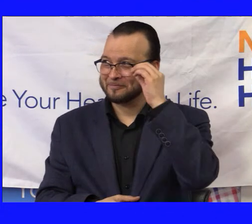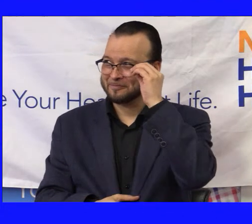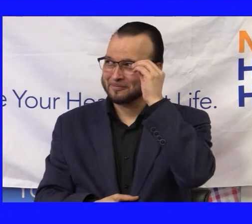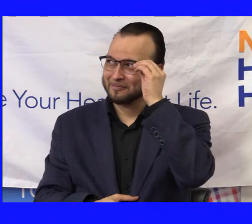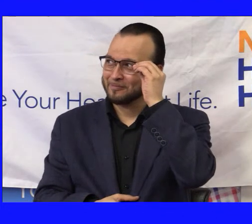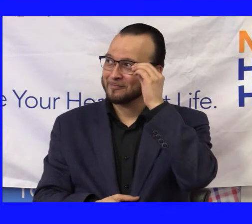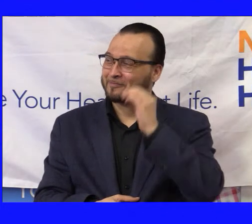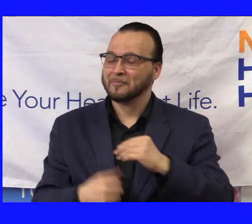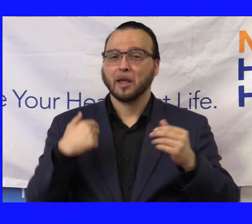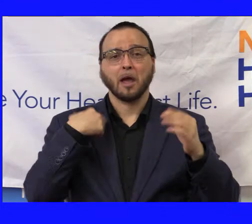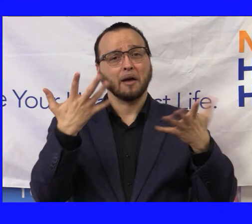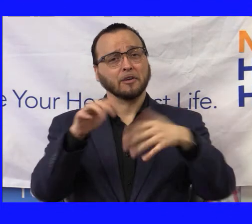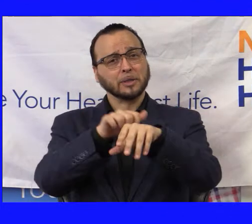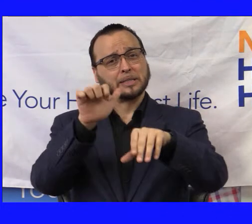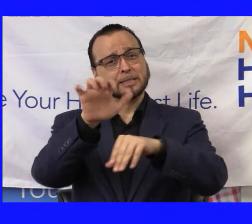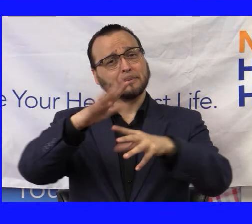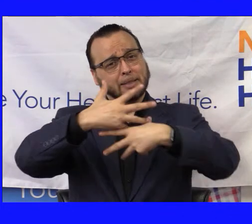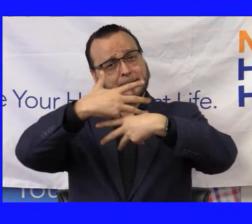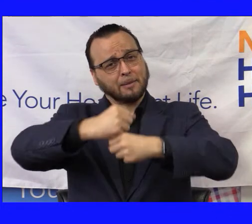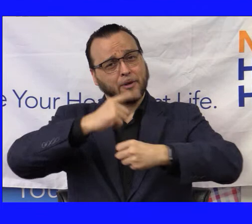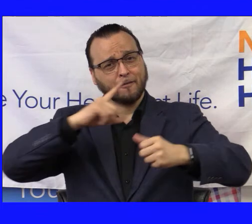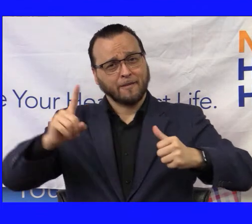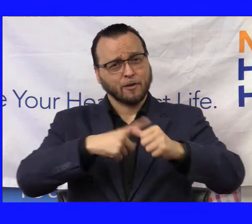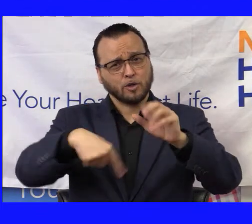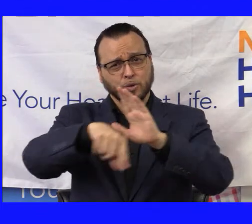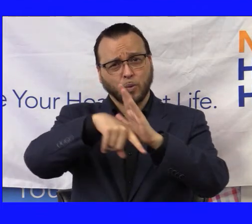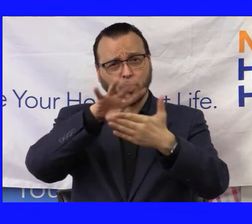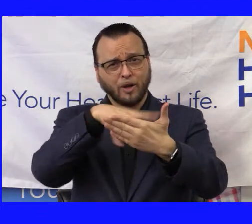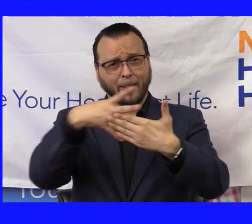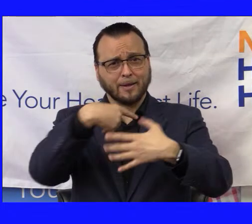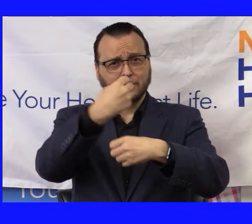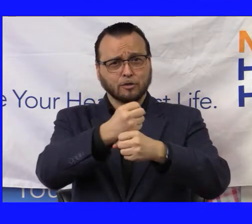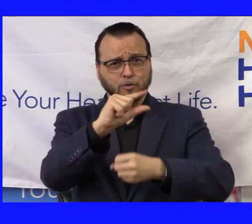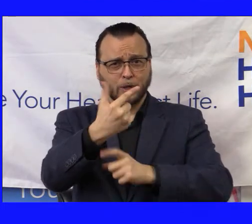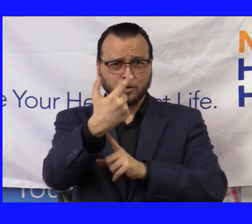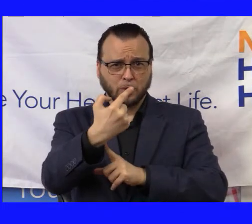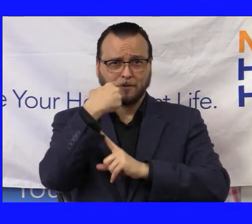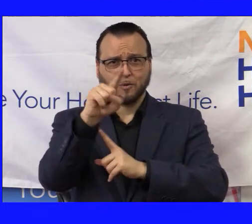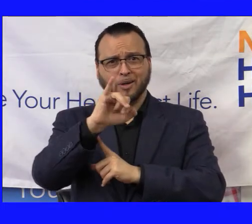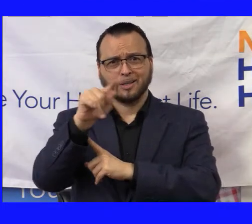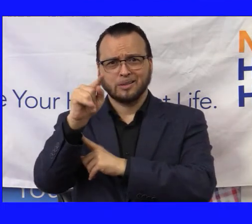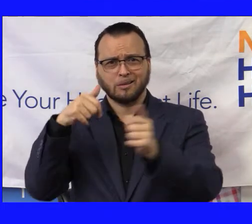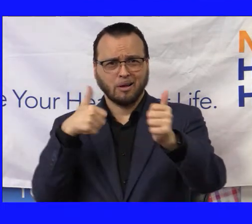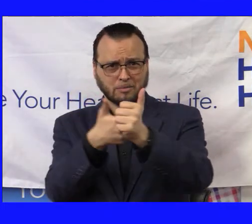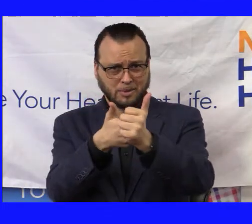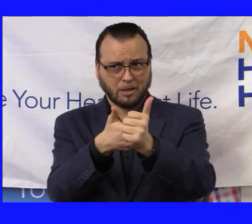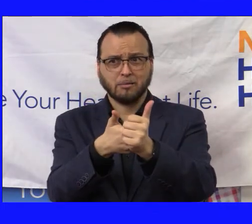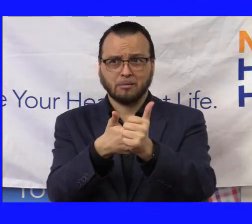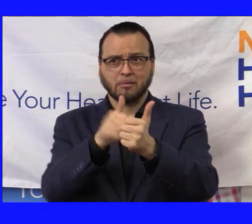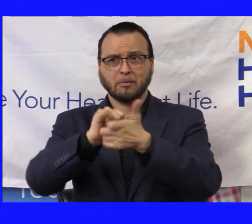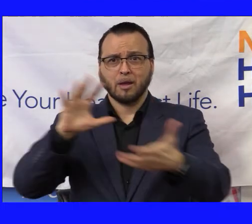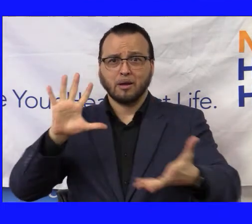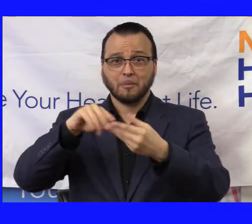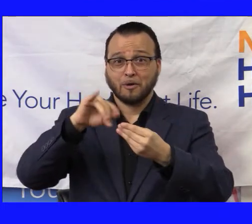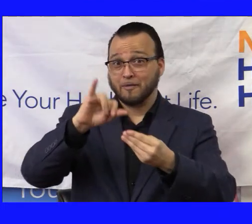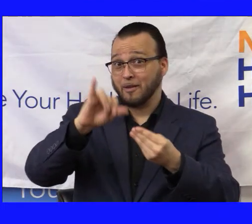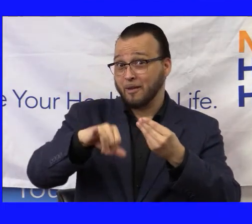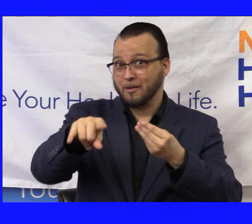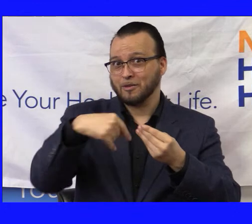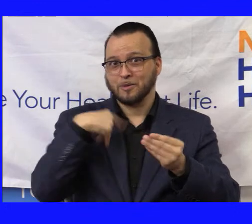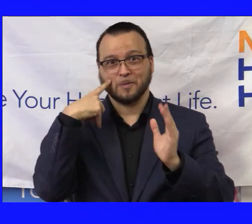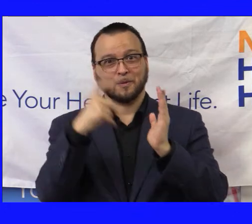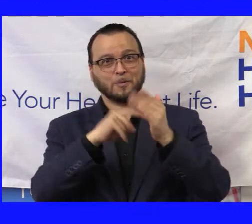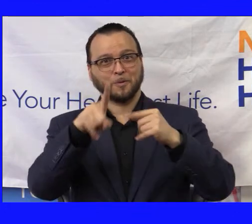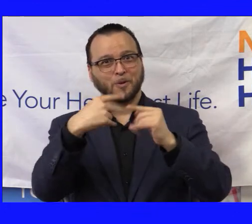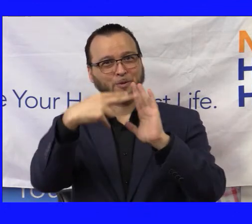I have submitted a summary for the first quarter calendar year 2021 of IT update, and the components of that you'll